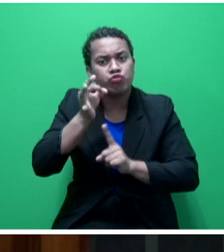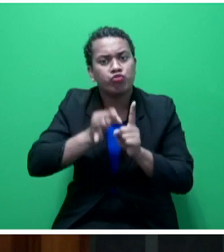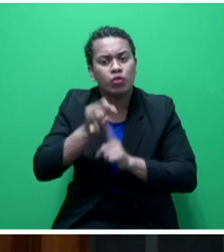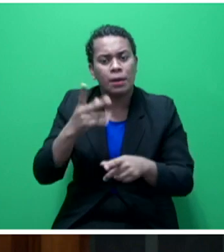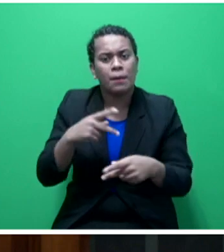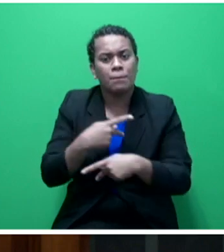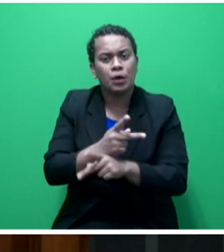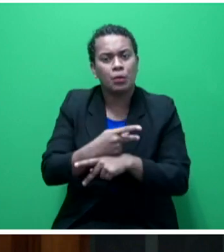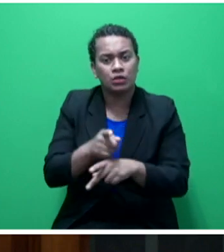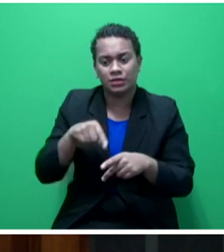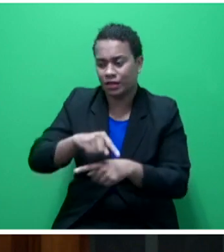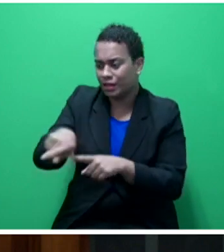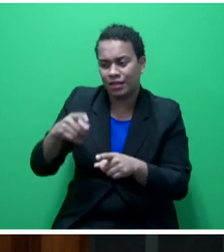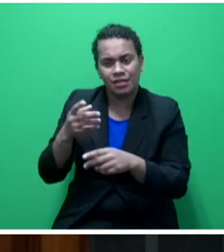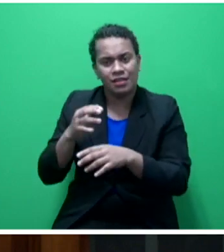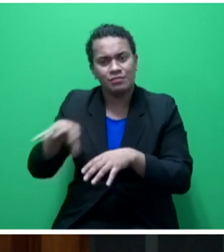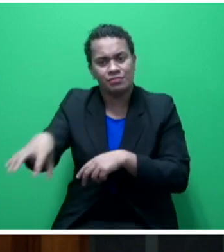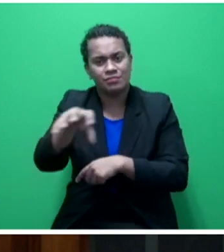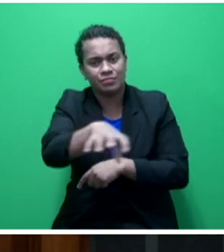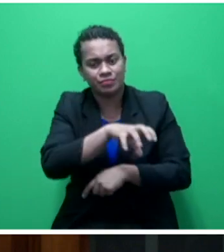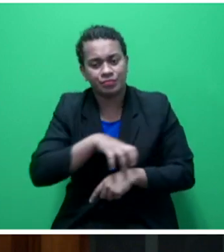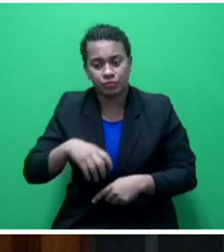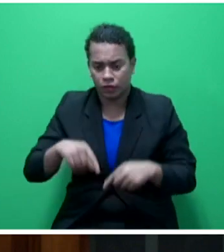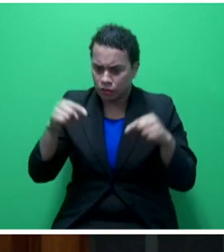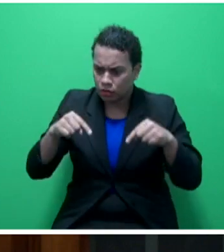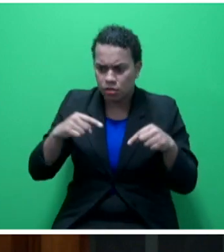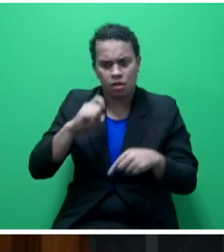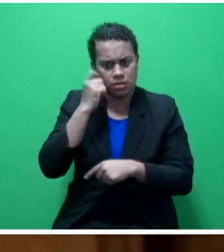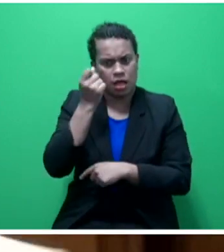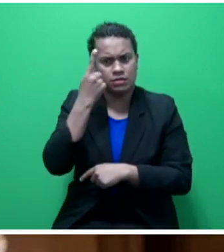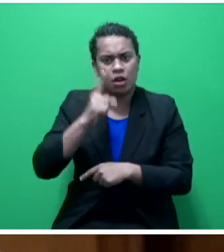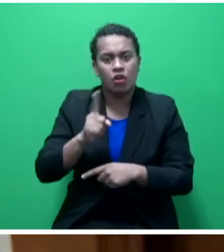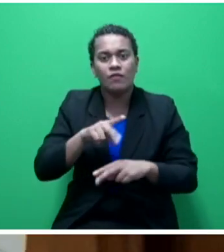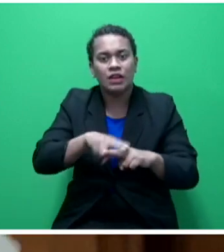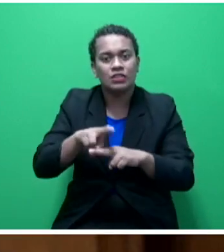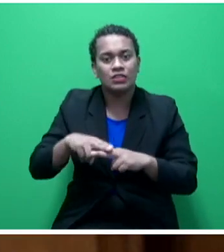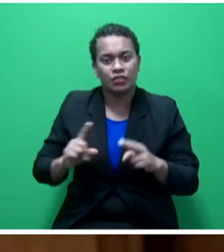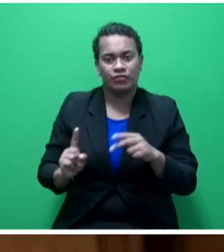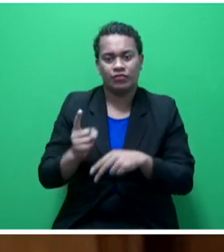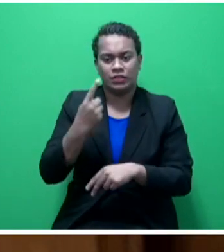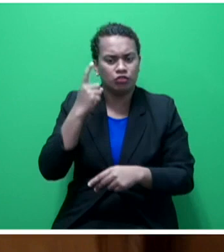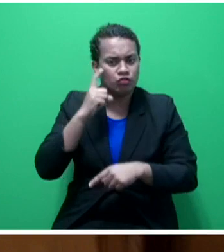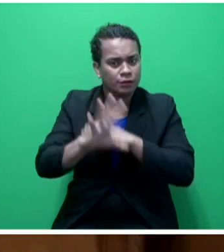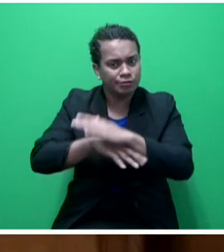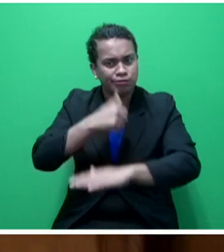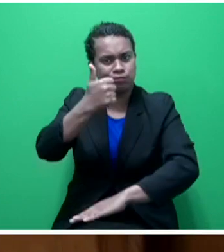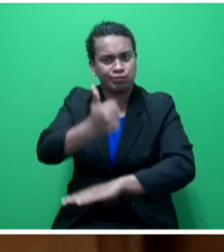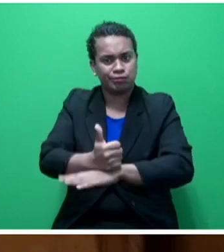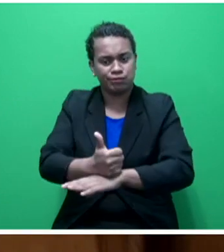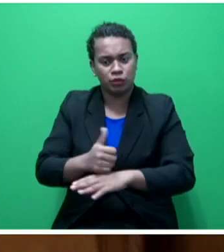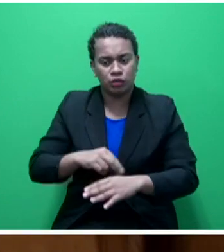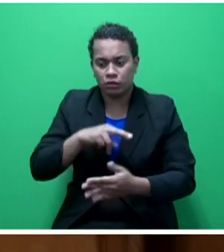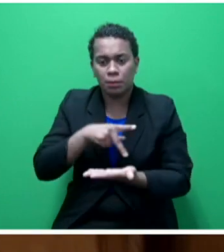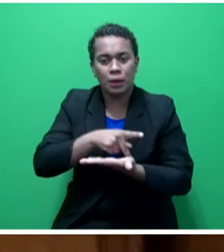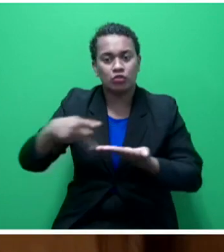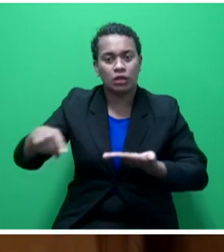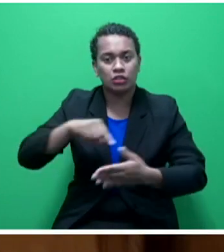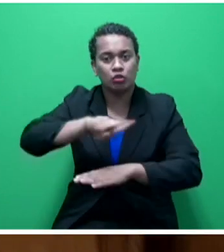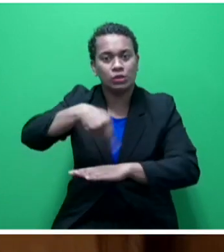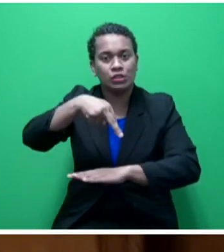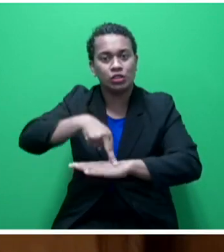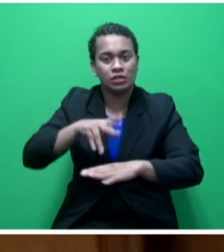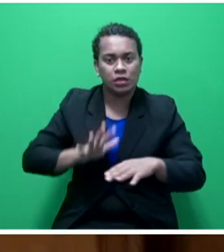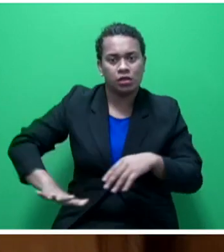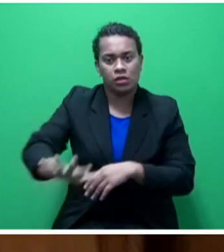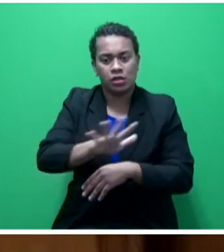was mooted by Fiji as we tried to establish our position within the region. Honourable Speaker, on the issue of safety